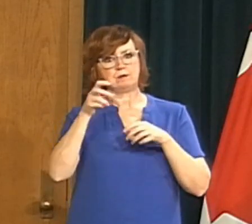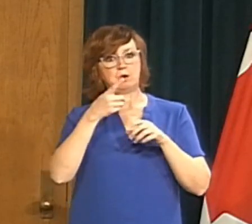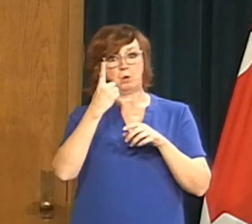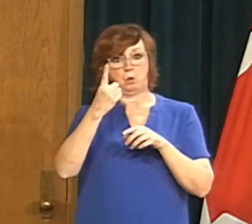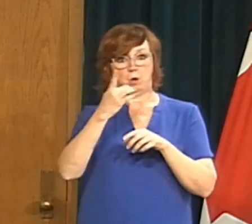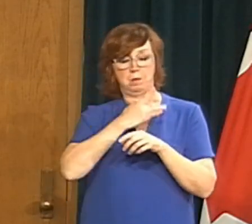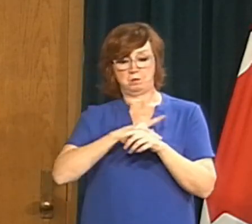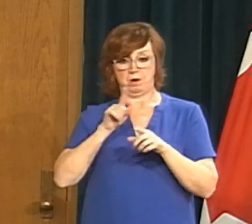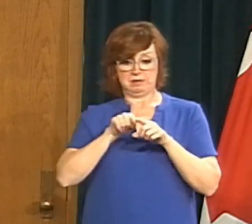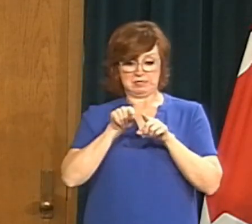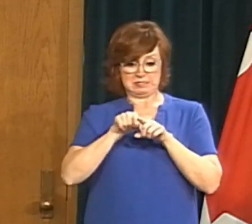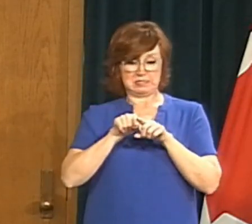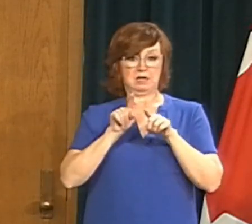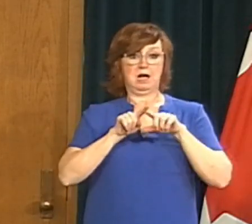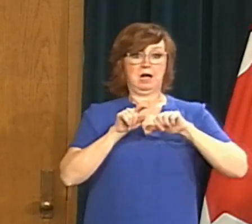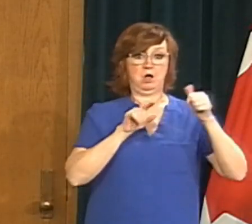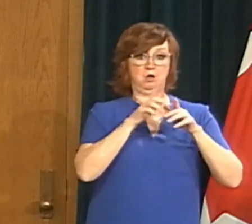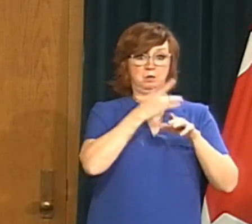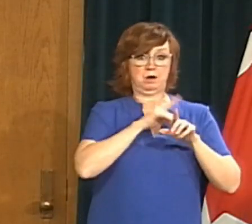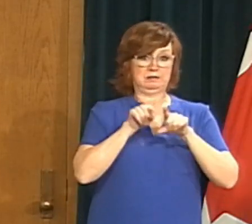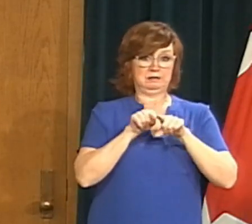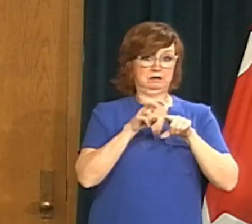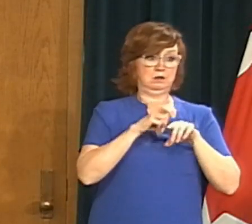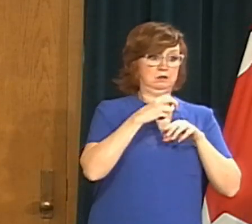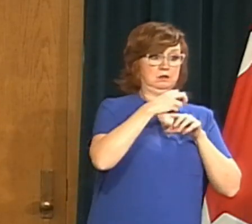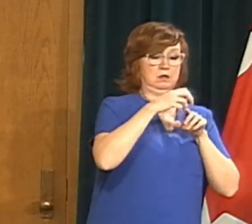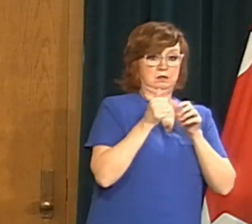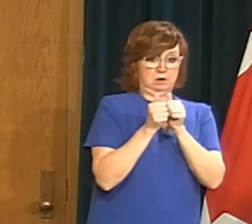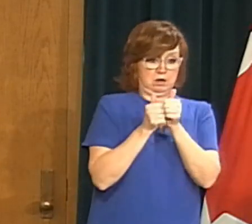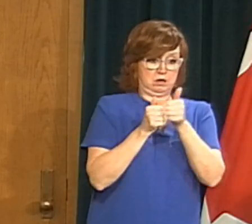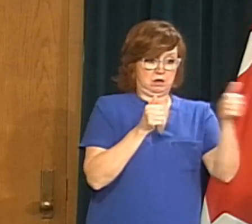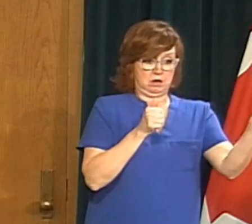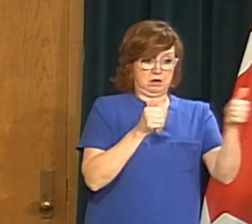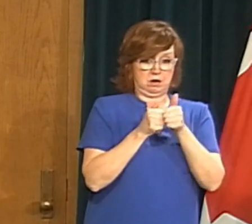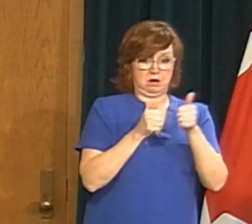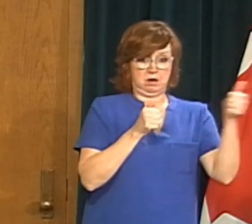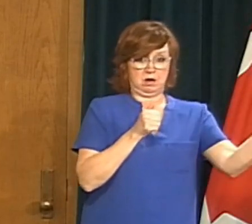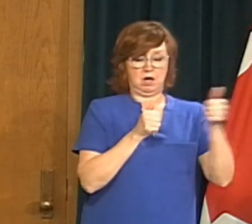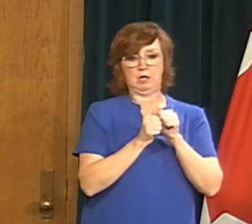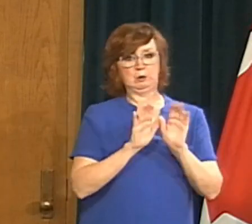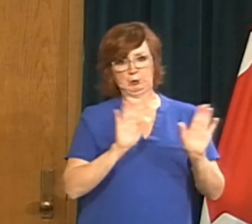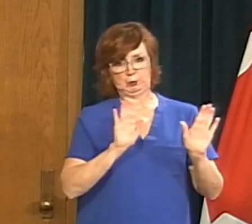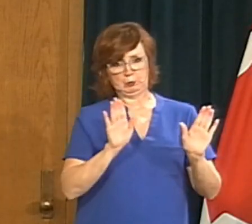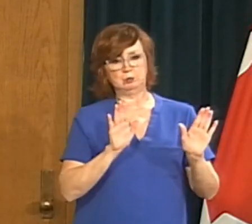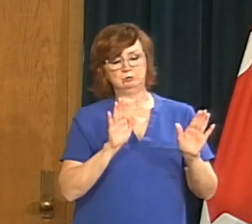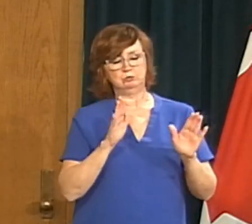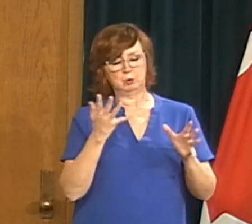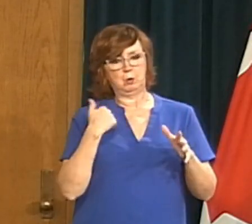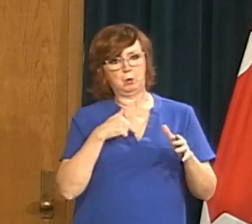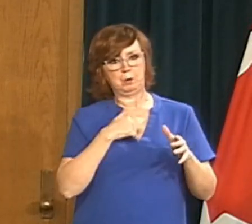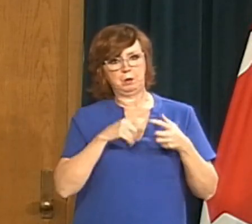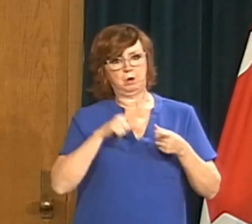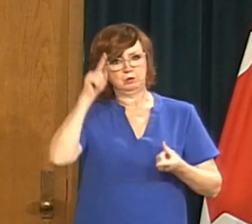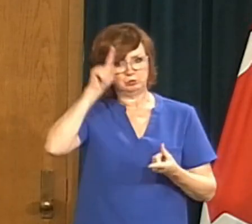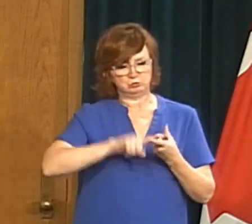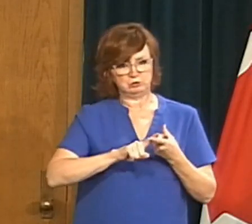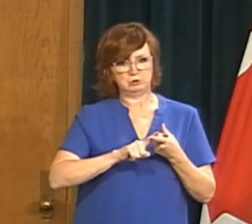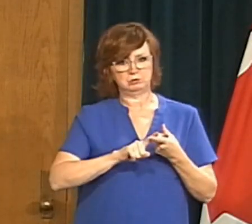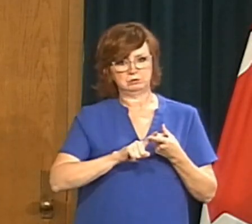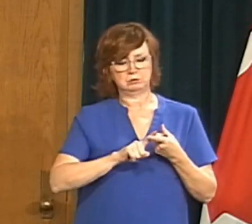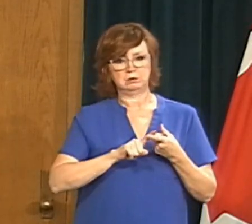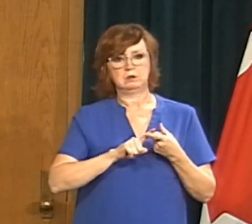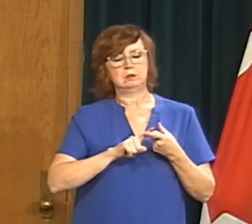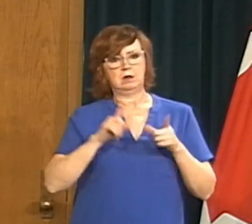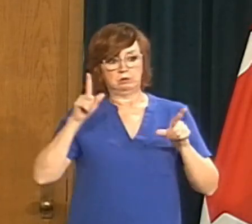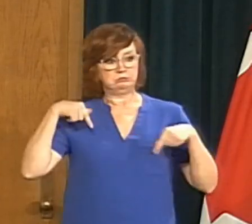have come in from other provinces, but by and large, through the adherence to the measures that we have in place, we have been in virtually every